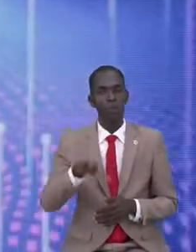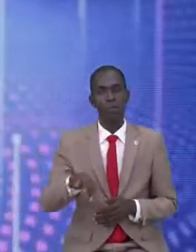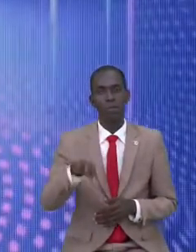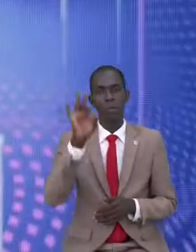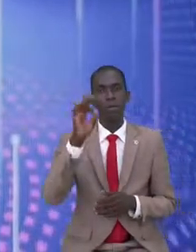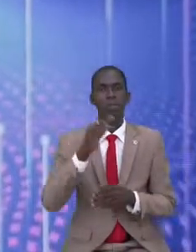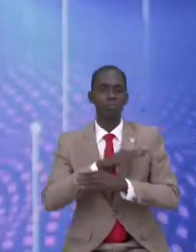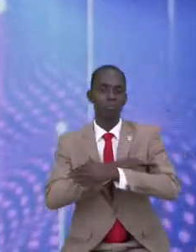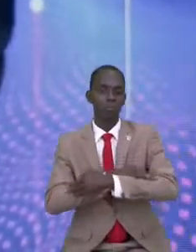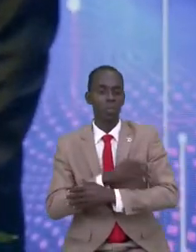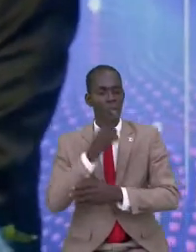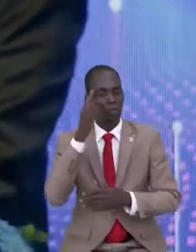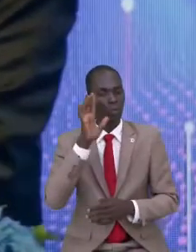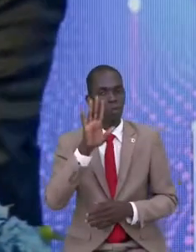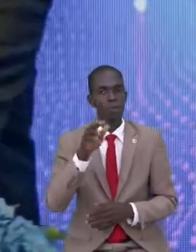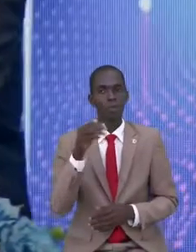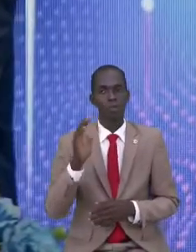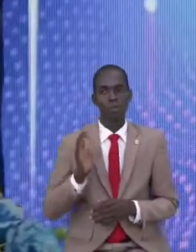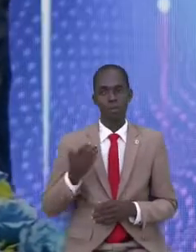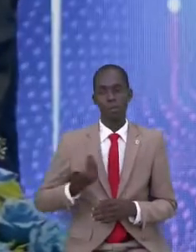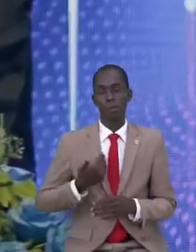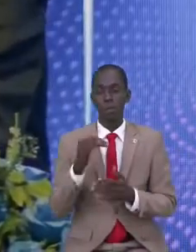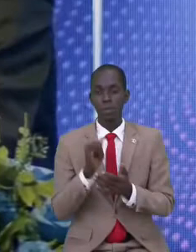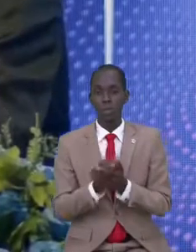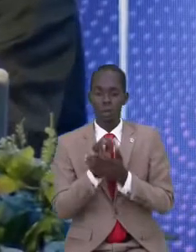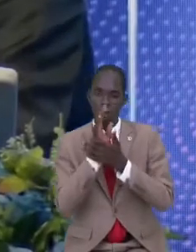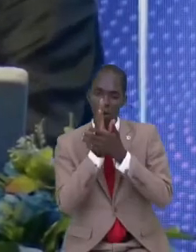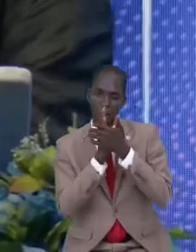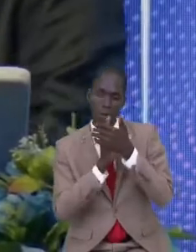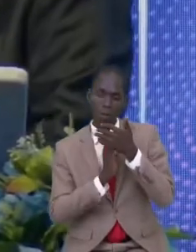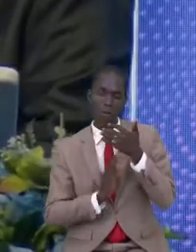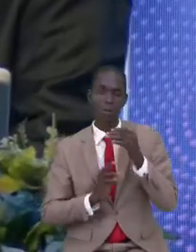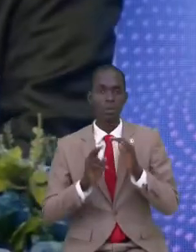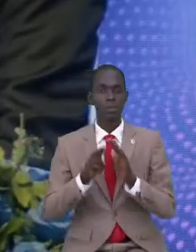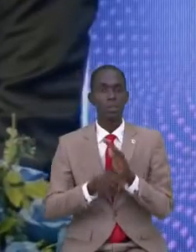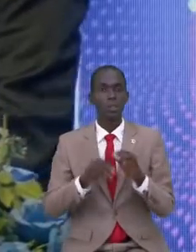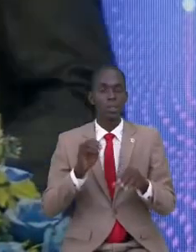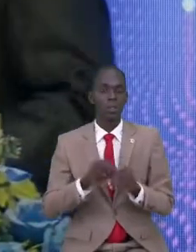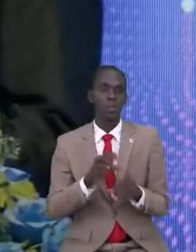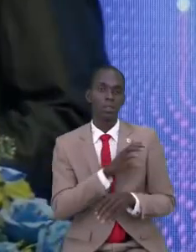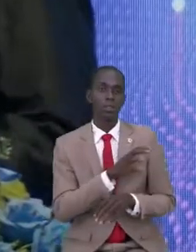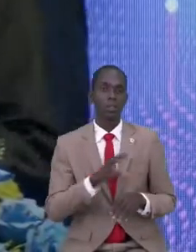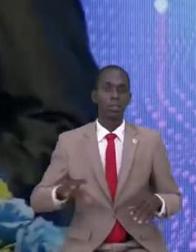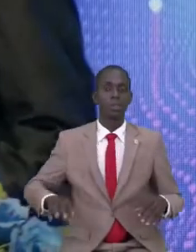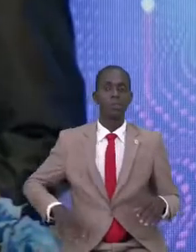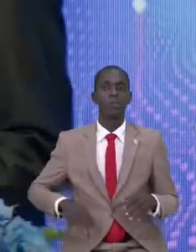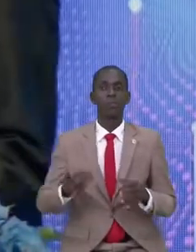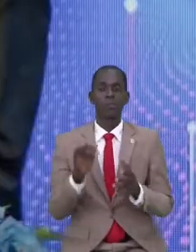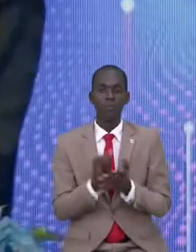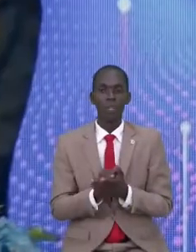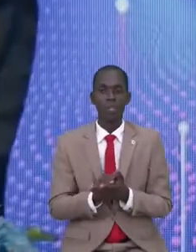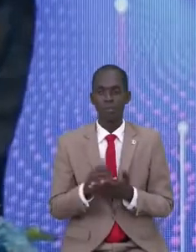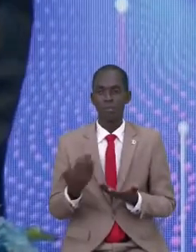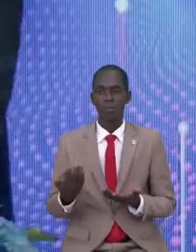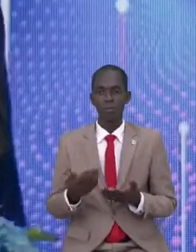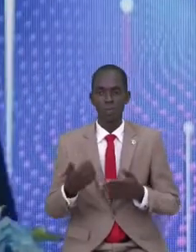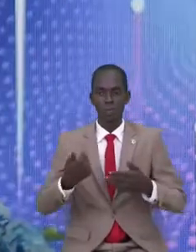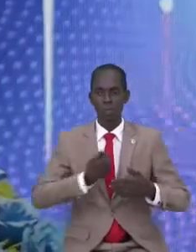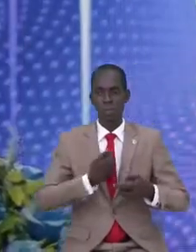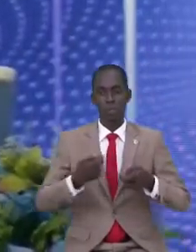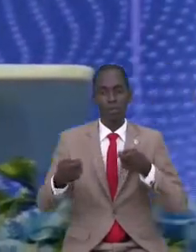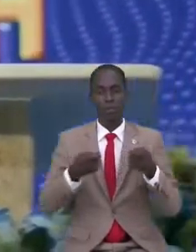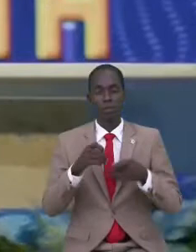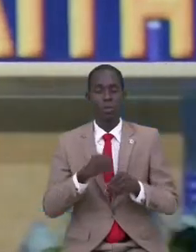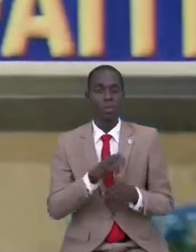soul. That meekness in Christ, that lowliness in Christ, that temper in Christ,